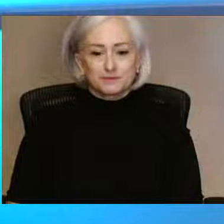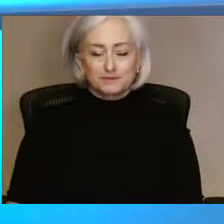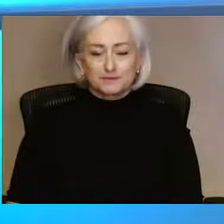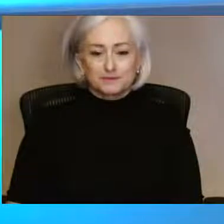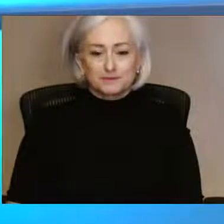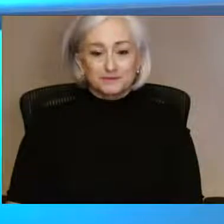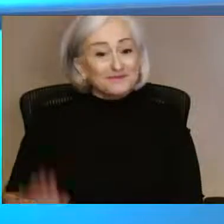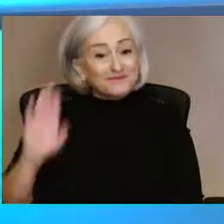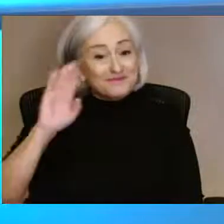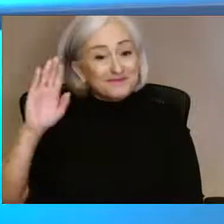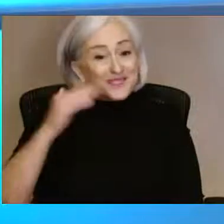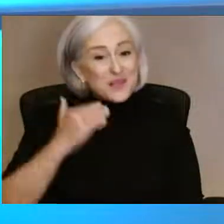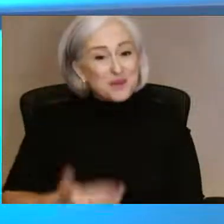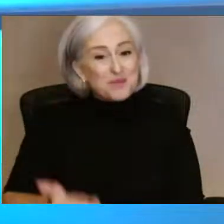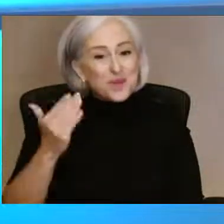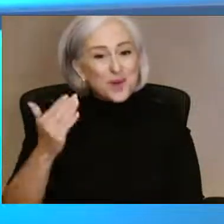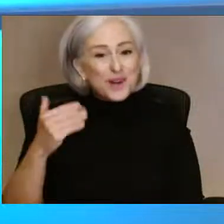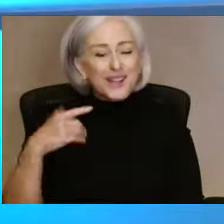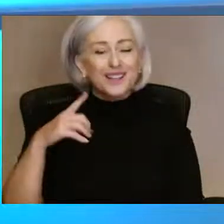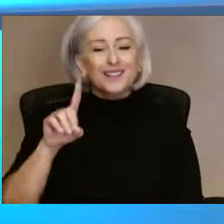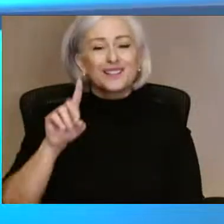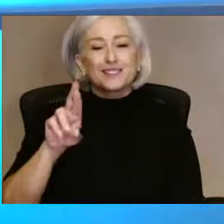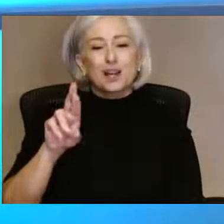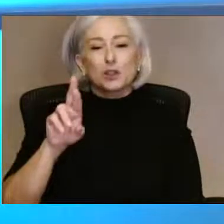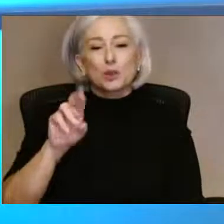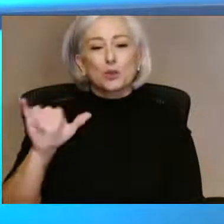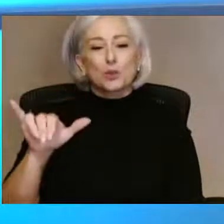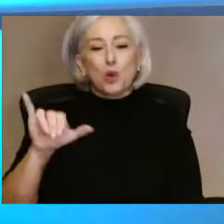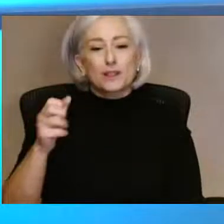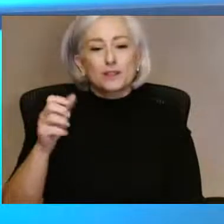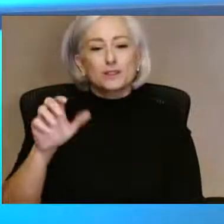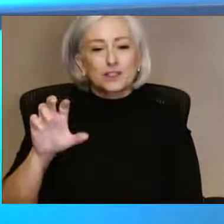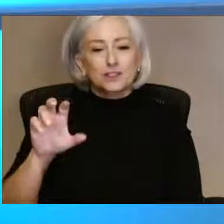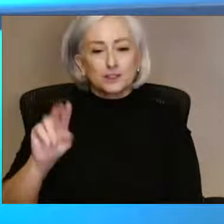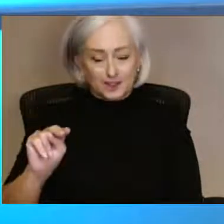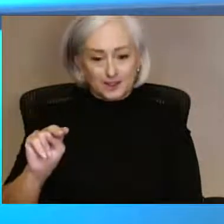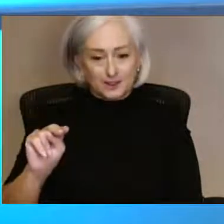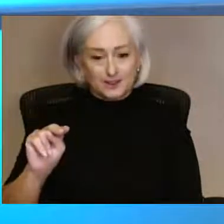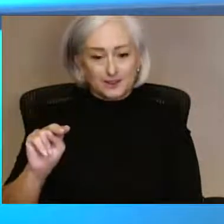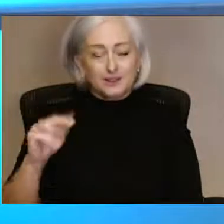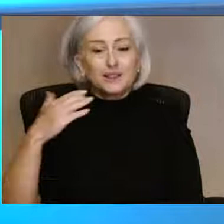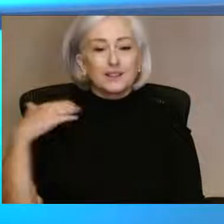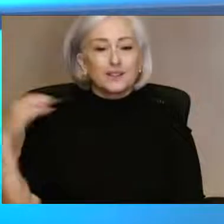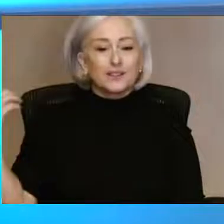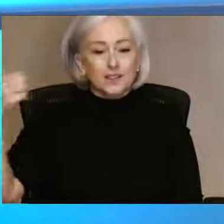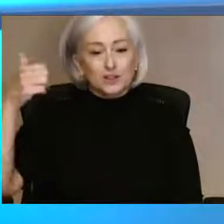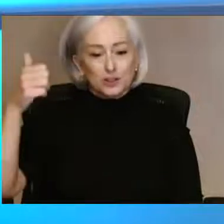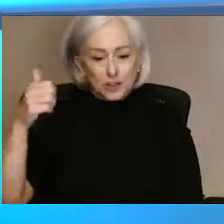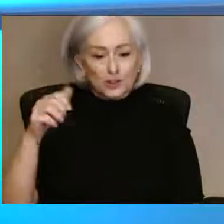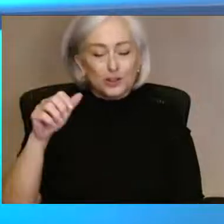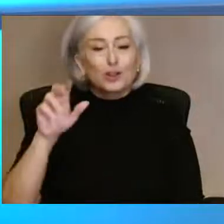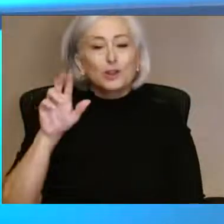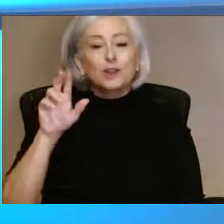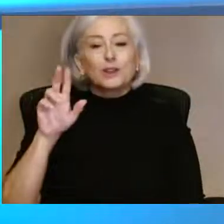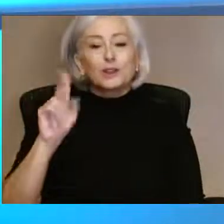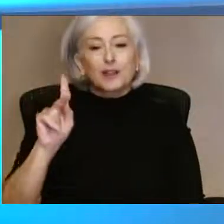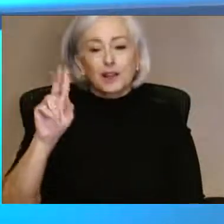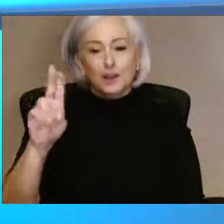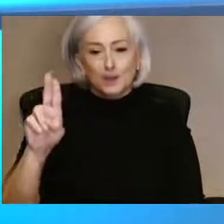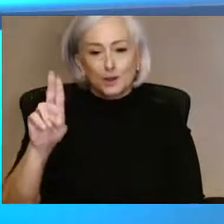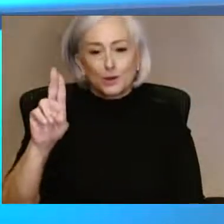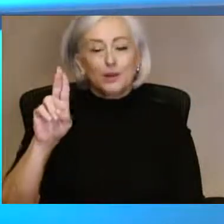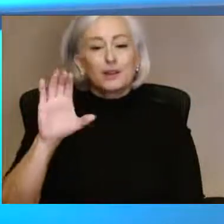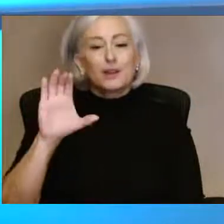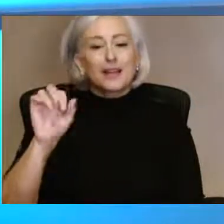Good morning. I'm Dr. Roy Jensen, Vice Chancellor and Director of the University of Kansas Cancer Center. Joining me this morning to talk about